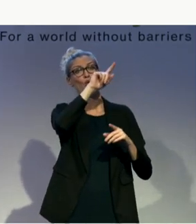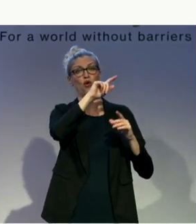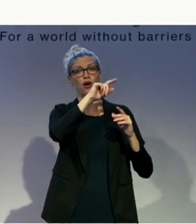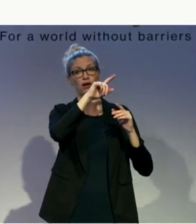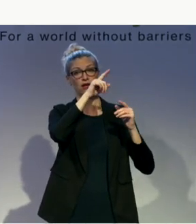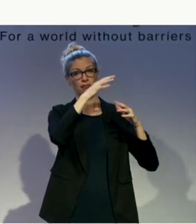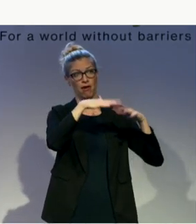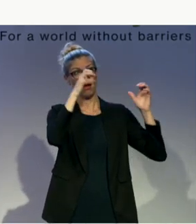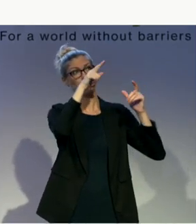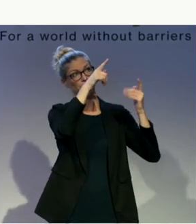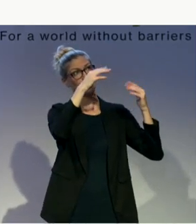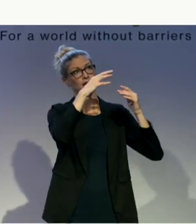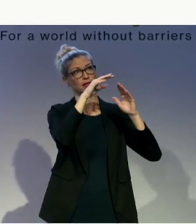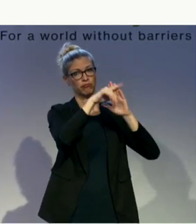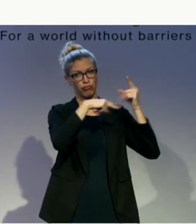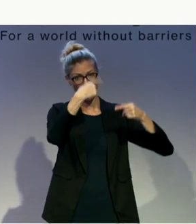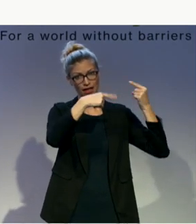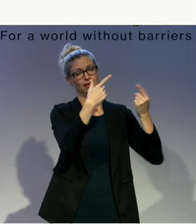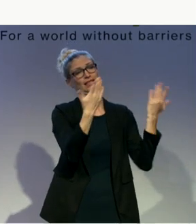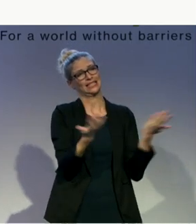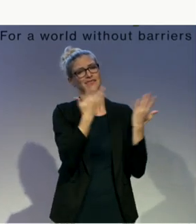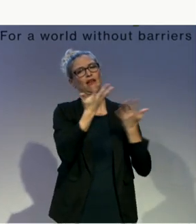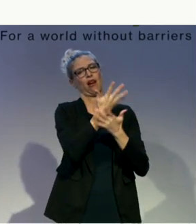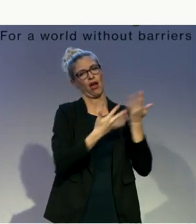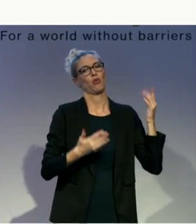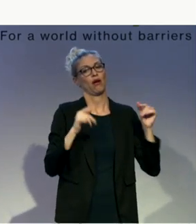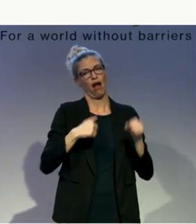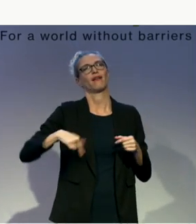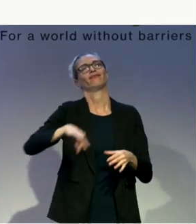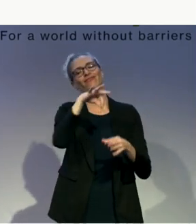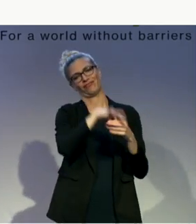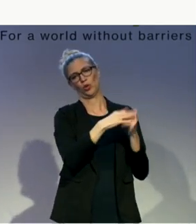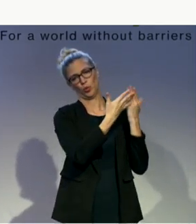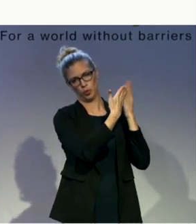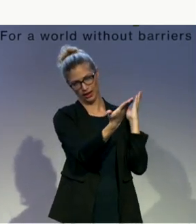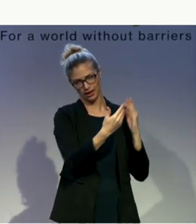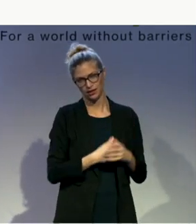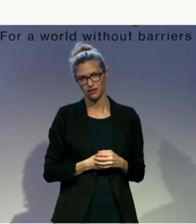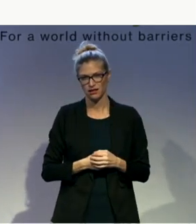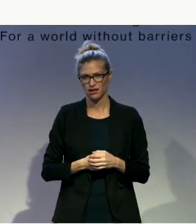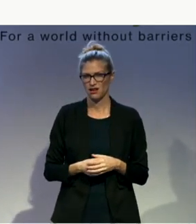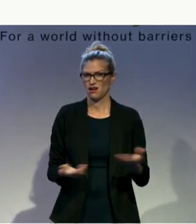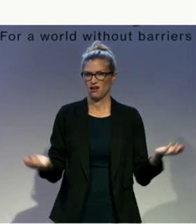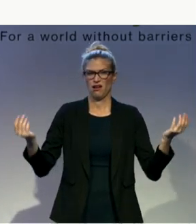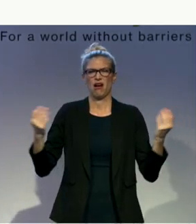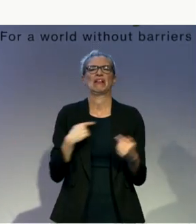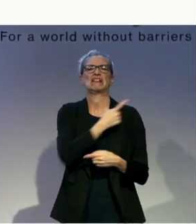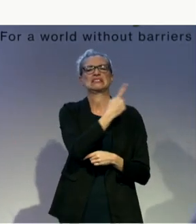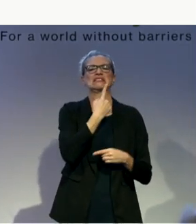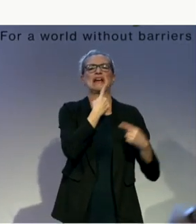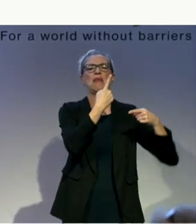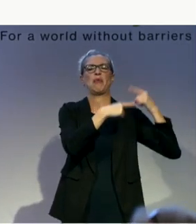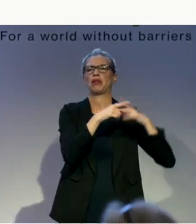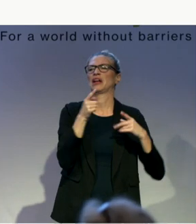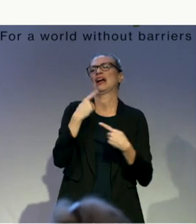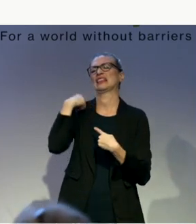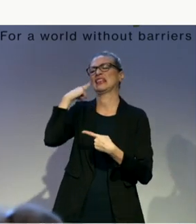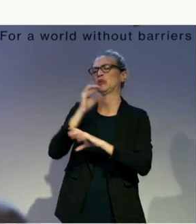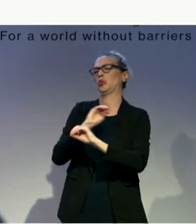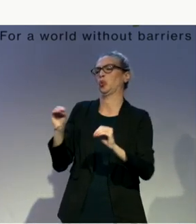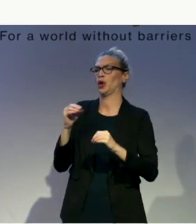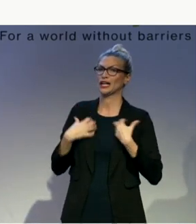about the European elections, since they like to cry so much about voters not being interested. Now is your